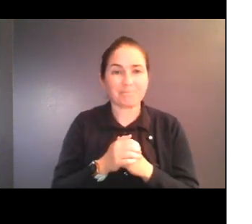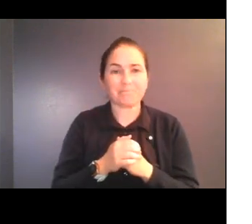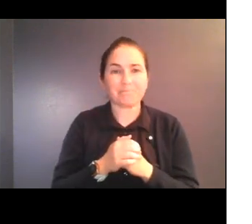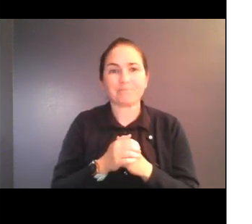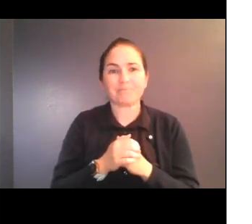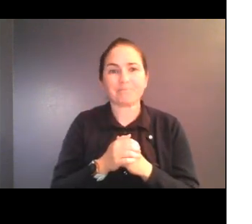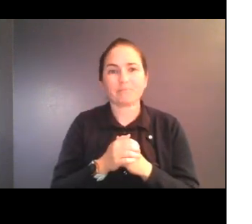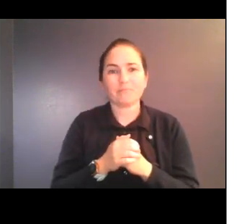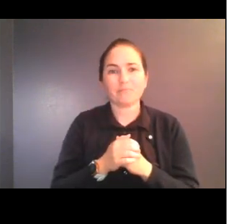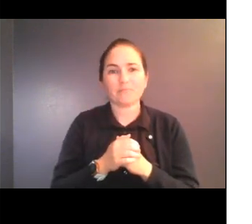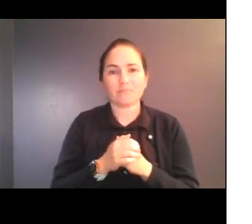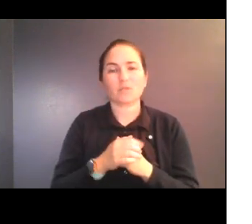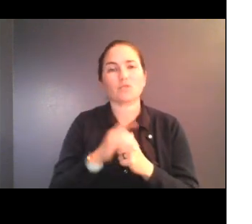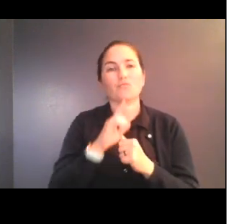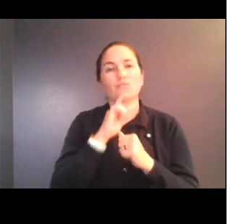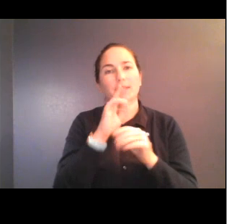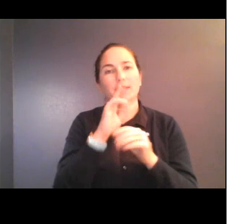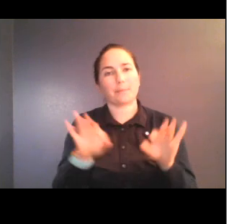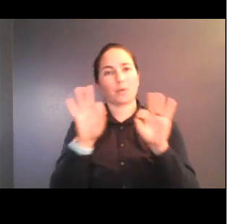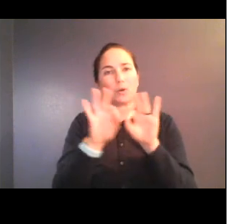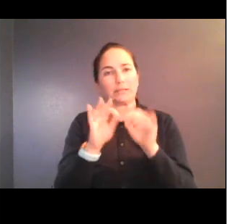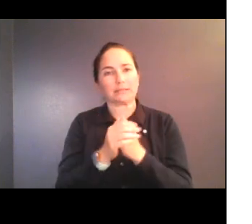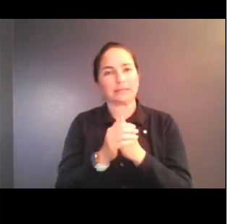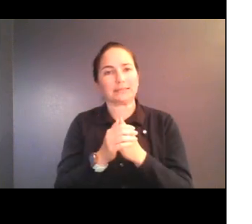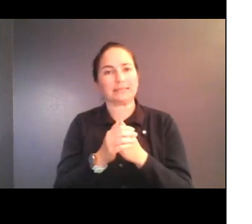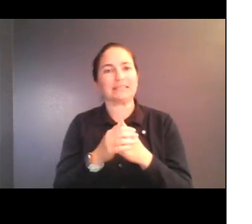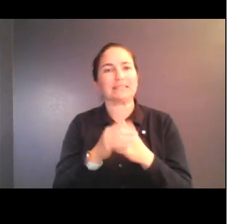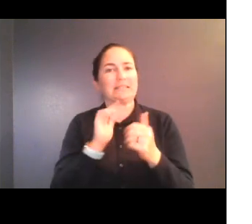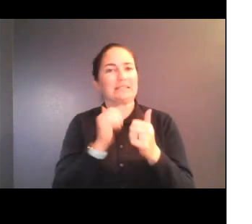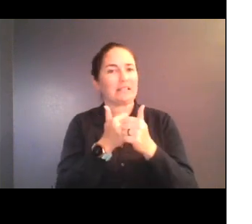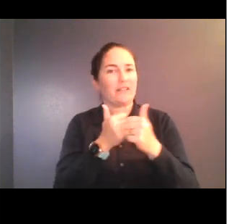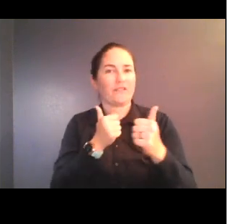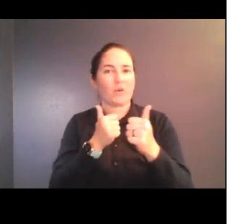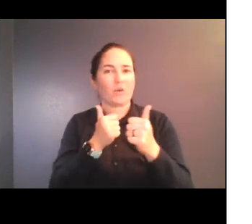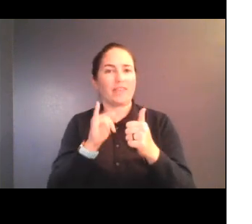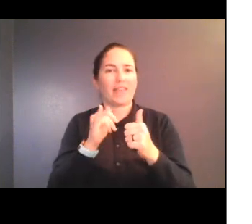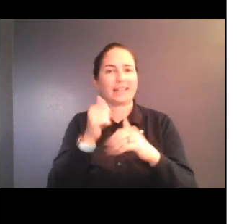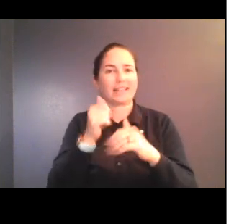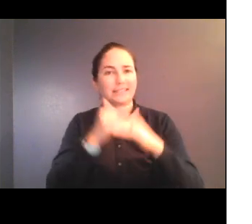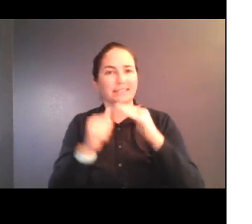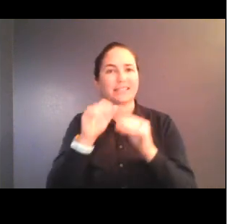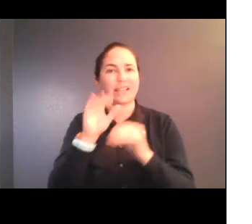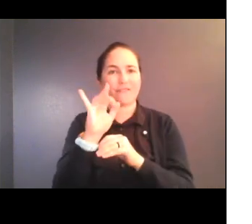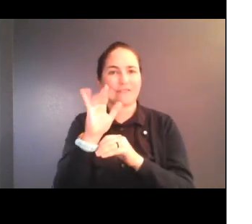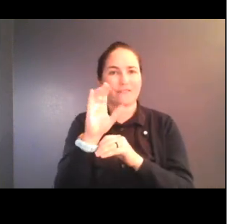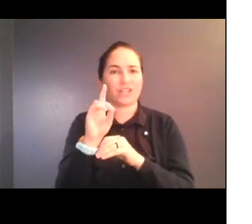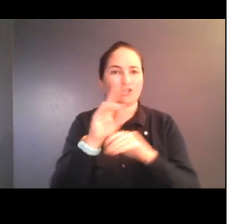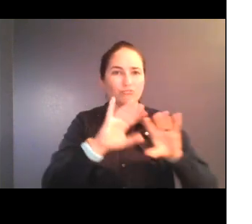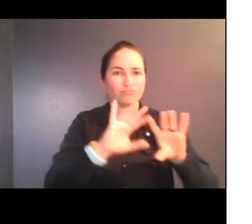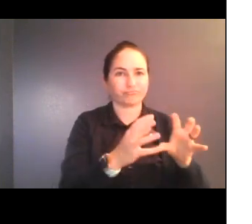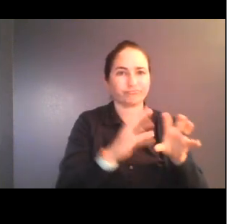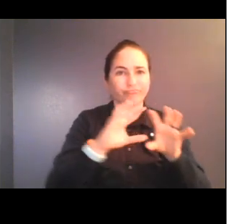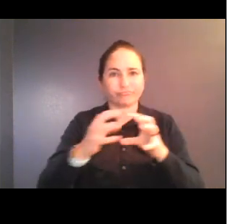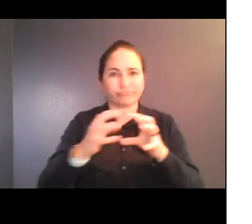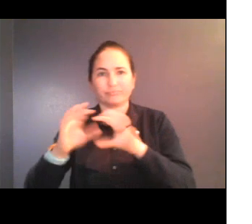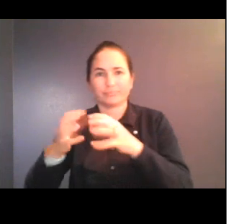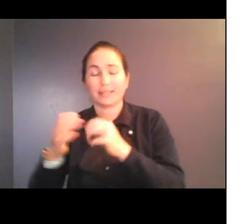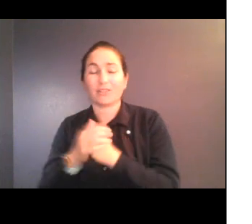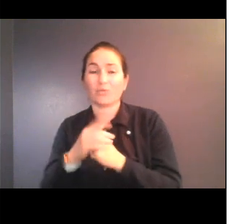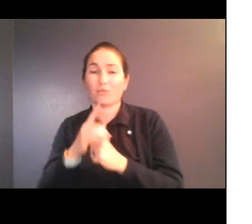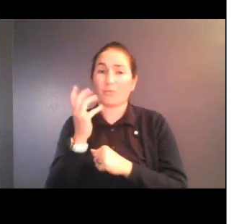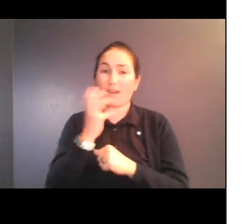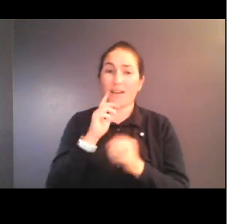yeah. This is so important. So avoid subfield siloing. I have learned so much from Twitter because